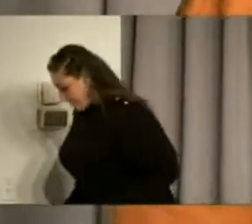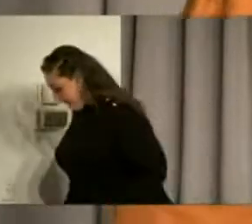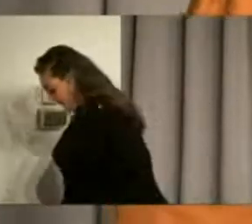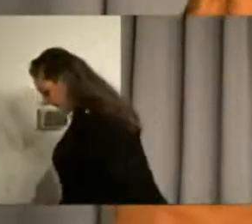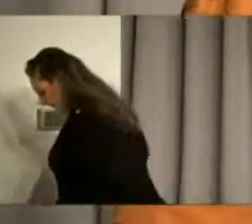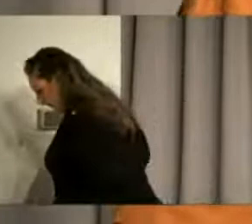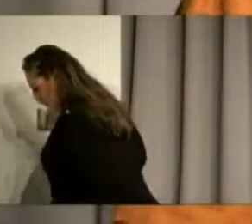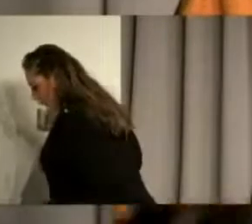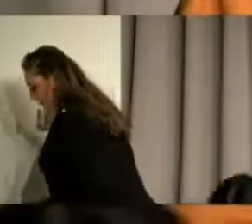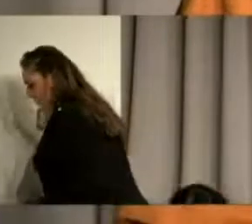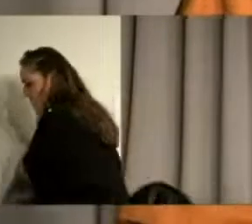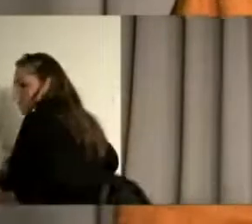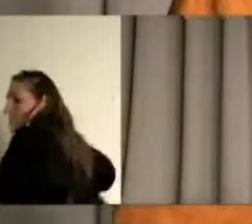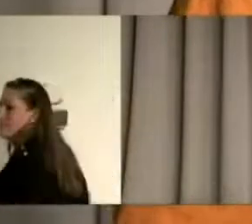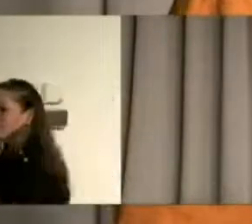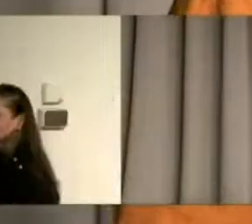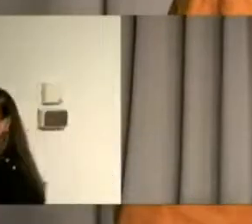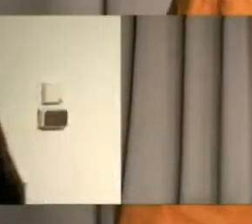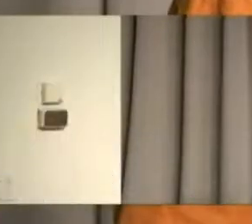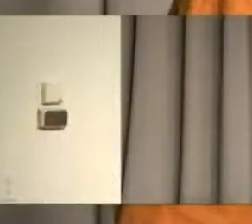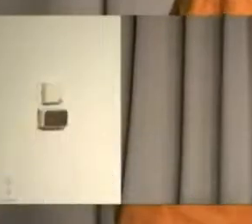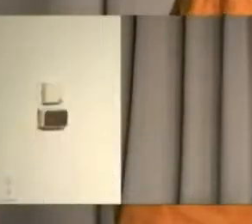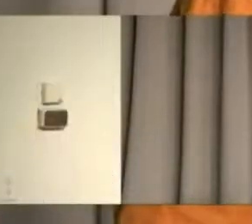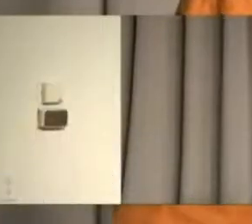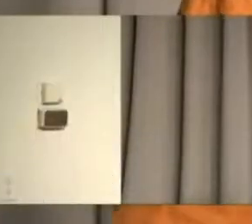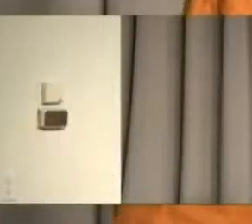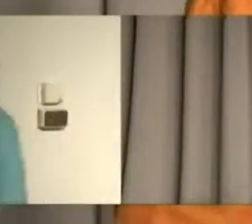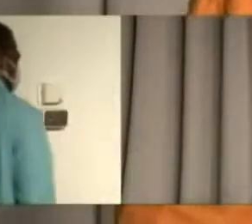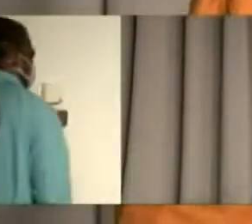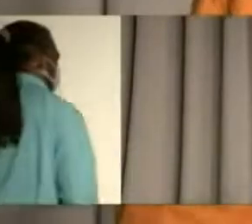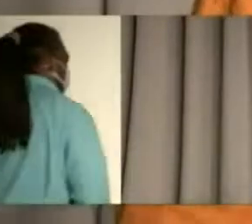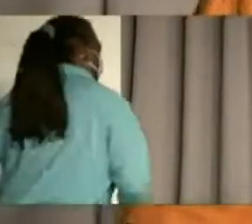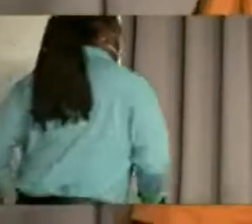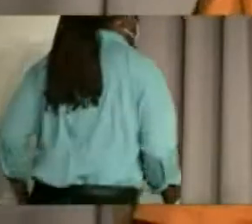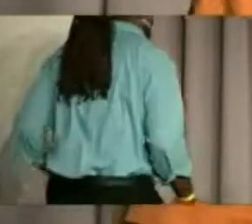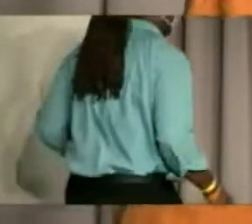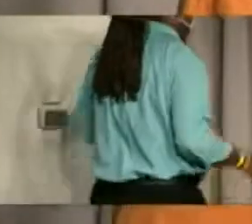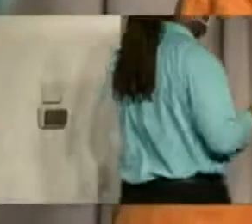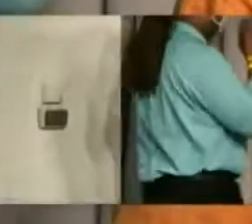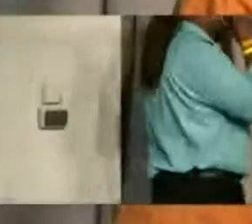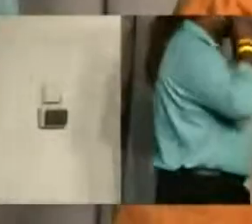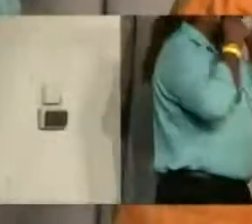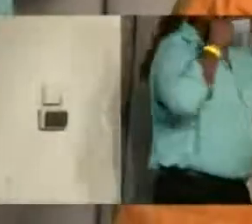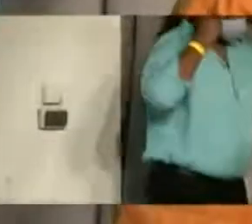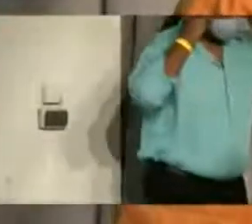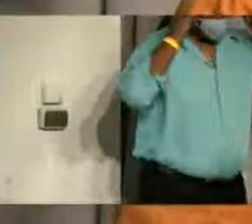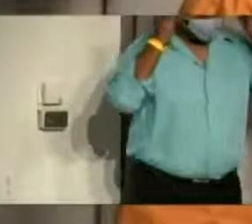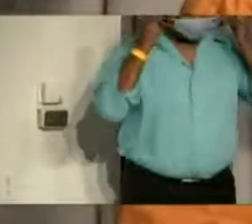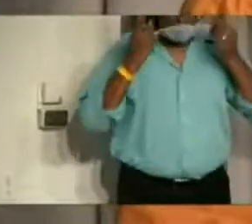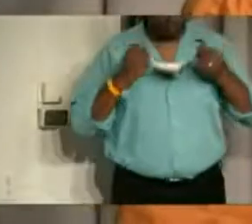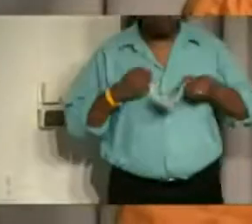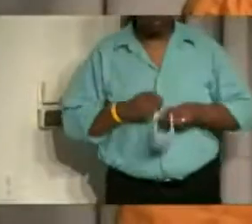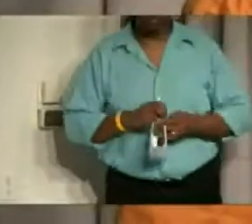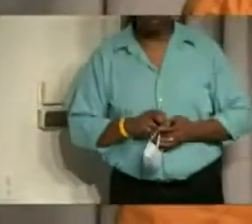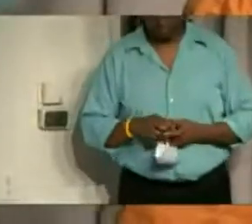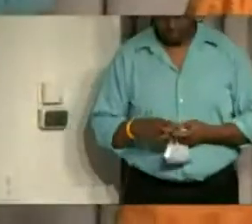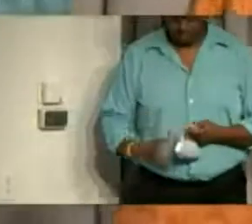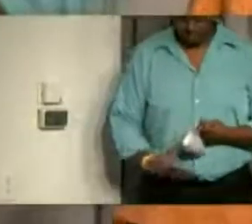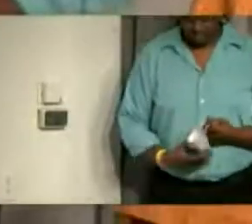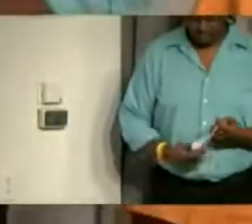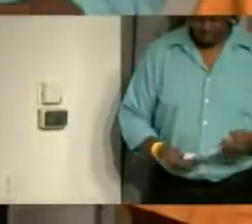Trying to piece together that question. Am I still suffering? Was part of the question?